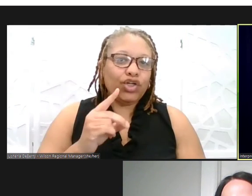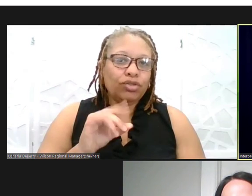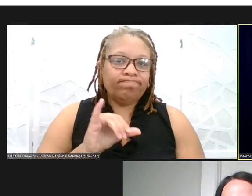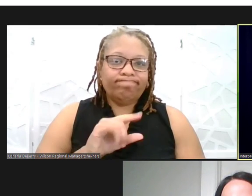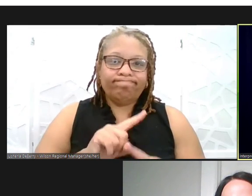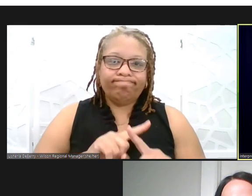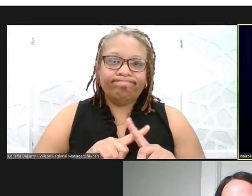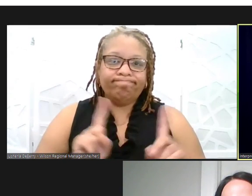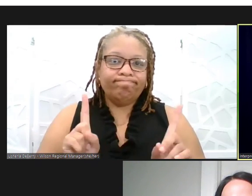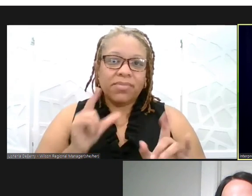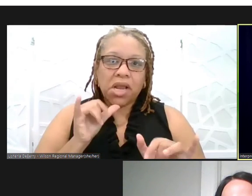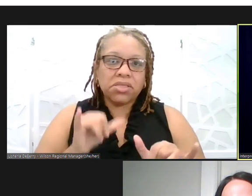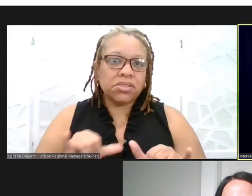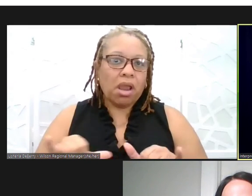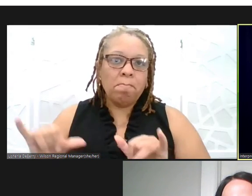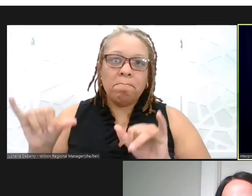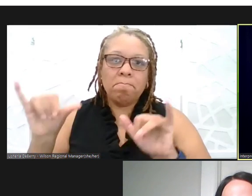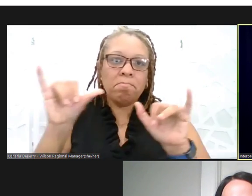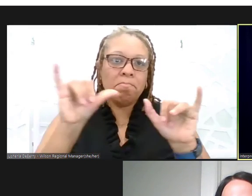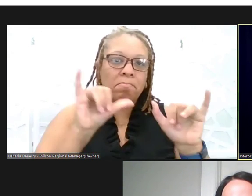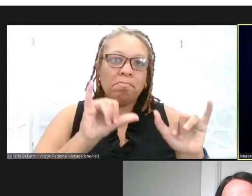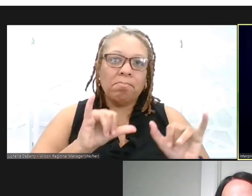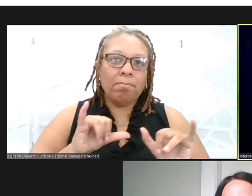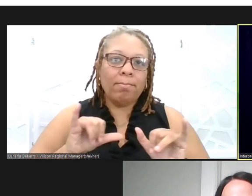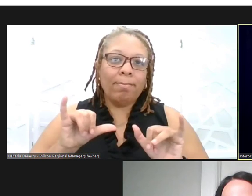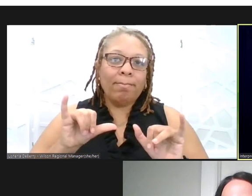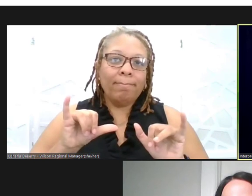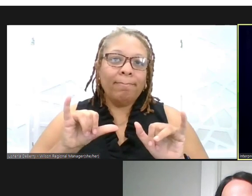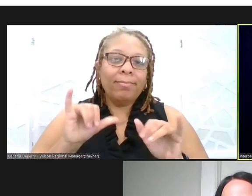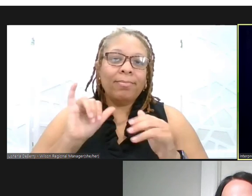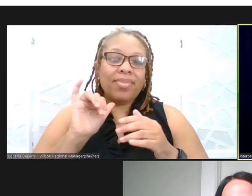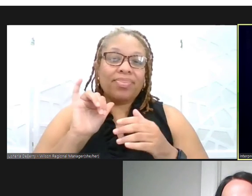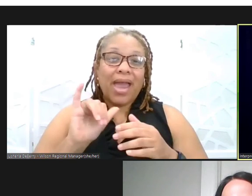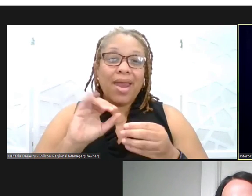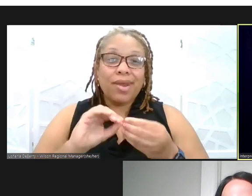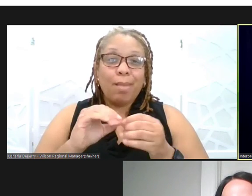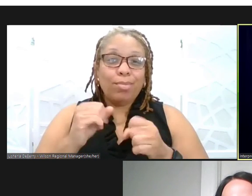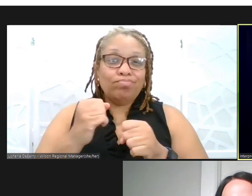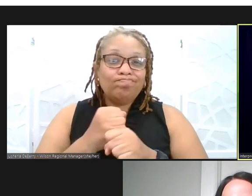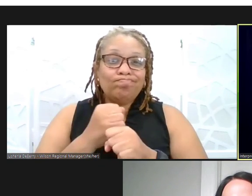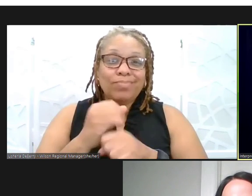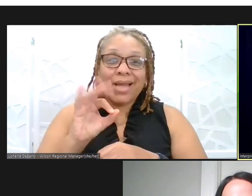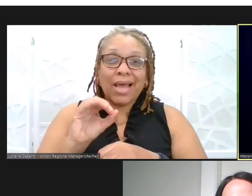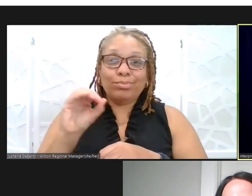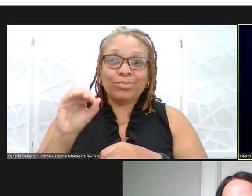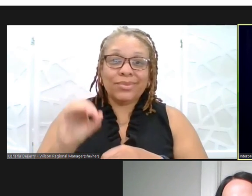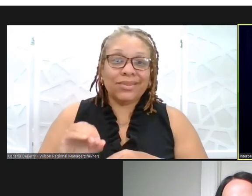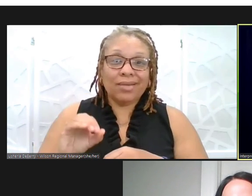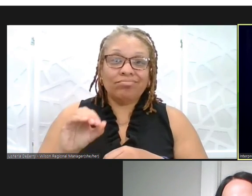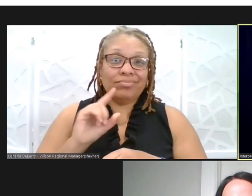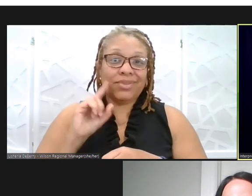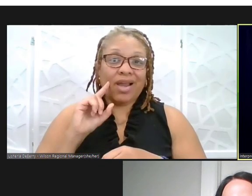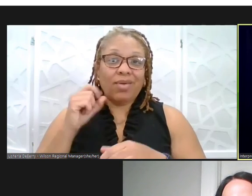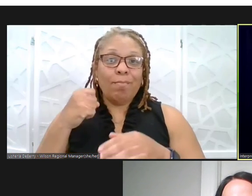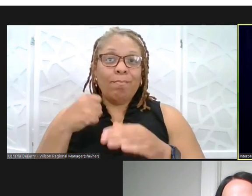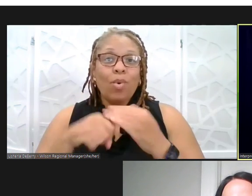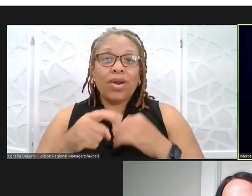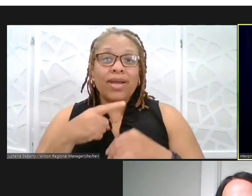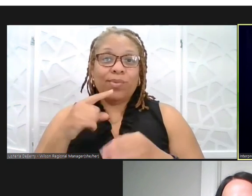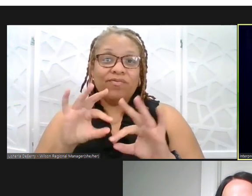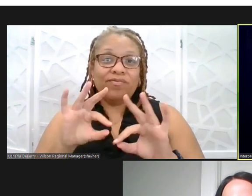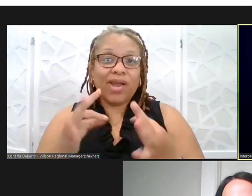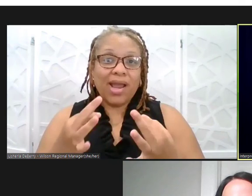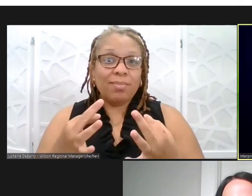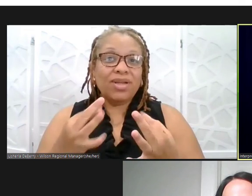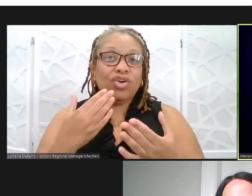hearing, and deafblind communities. So you really cannot make assumptions. And again, one size does not fit all.